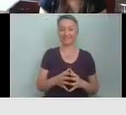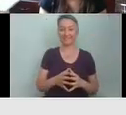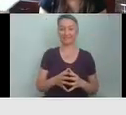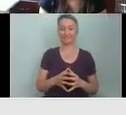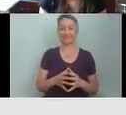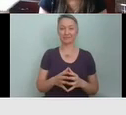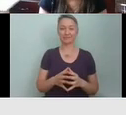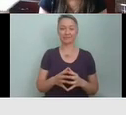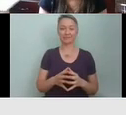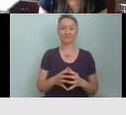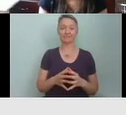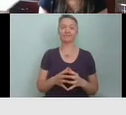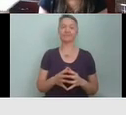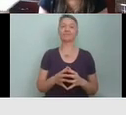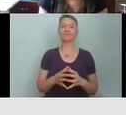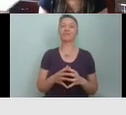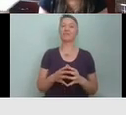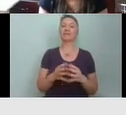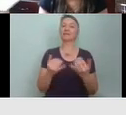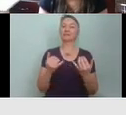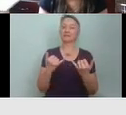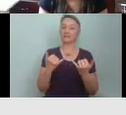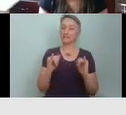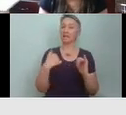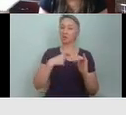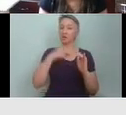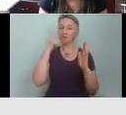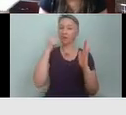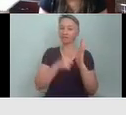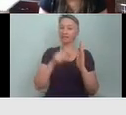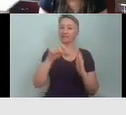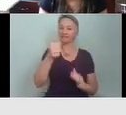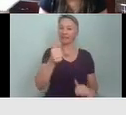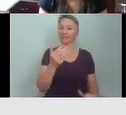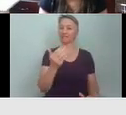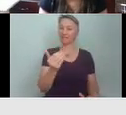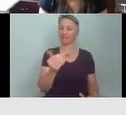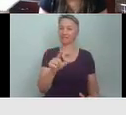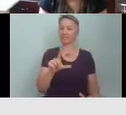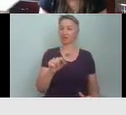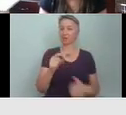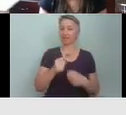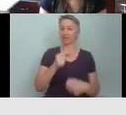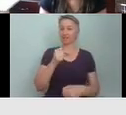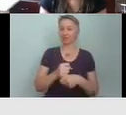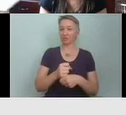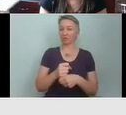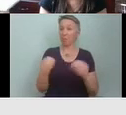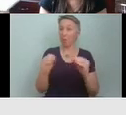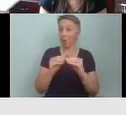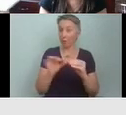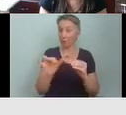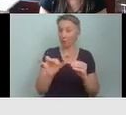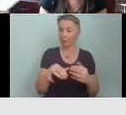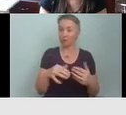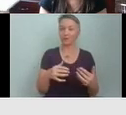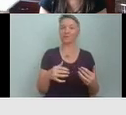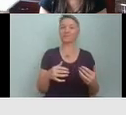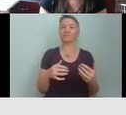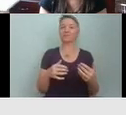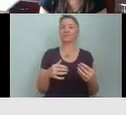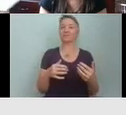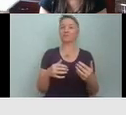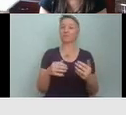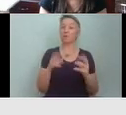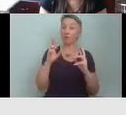we're still recognizing 10, 15, 20 years and beyond, but I hope that you all